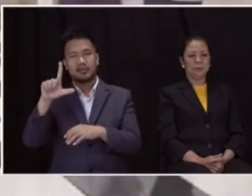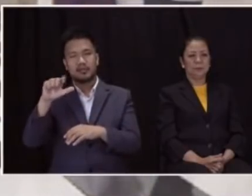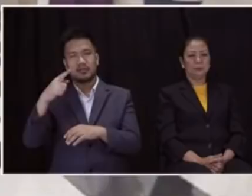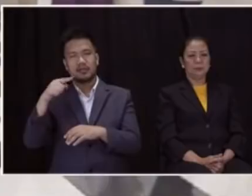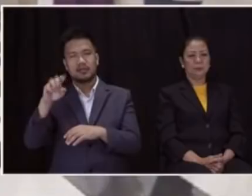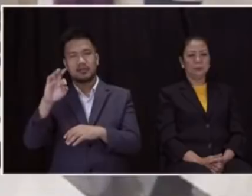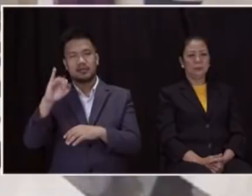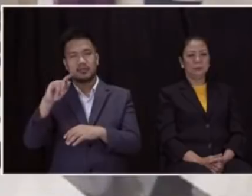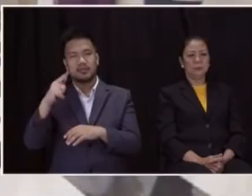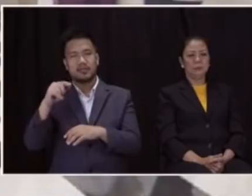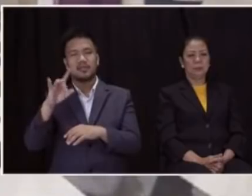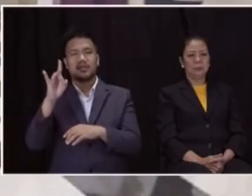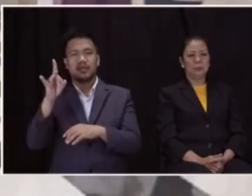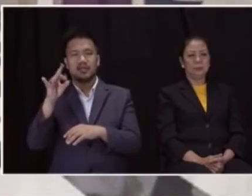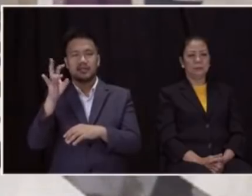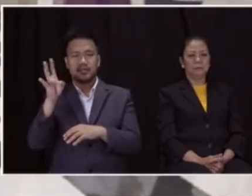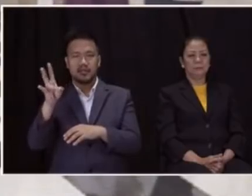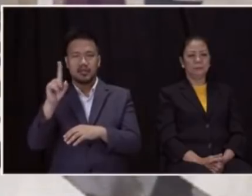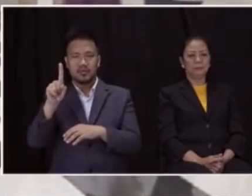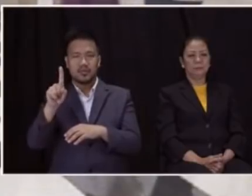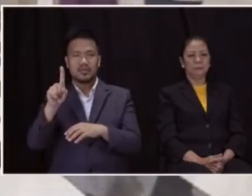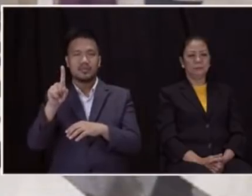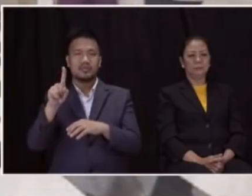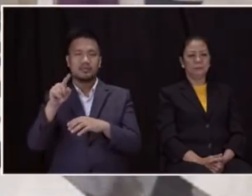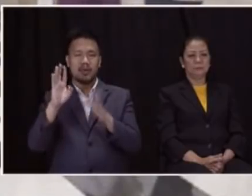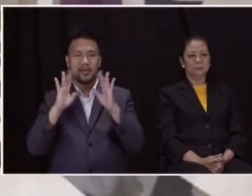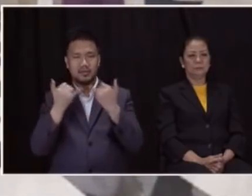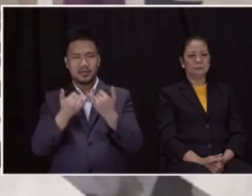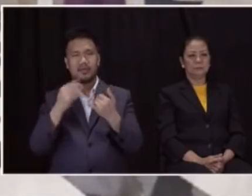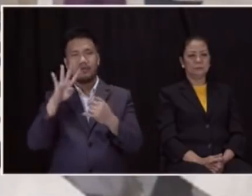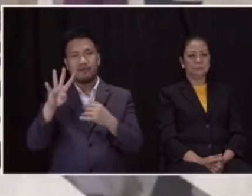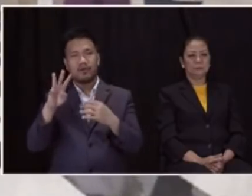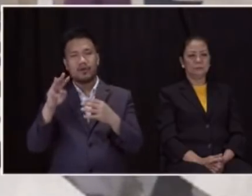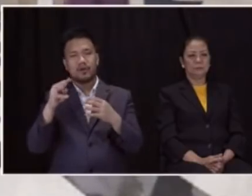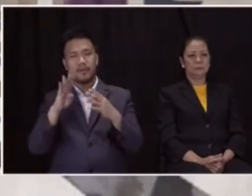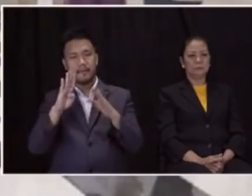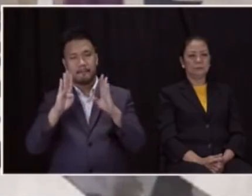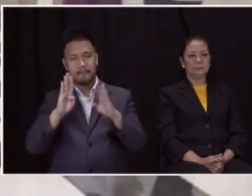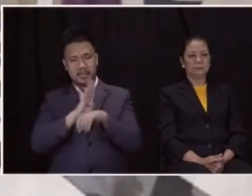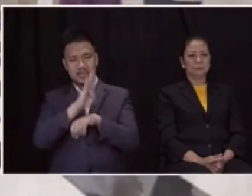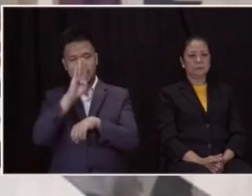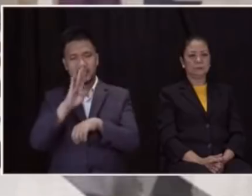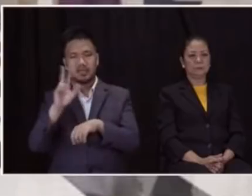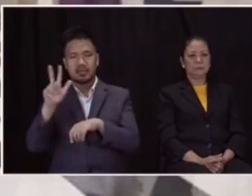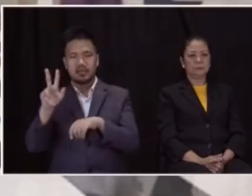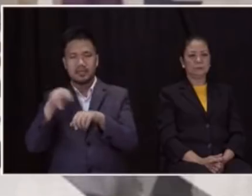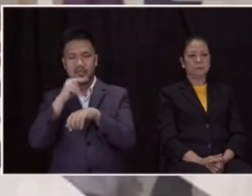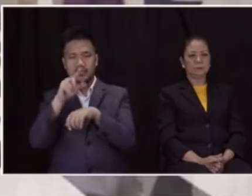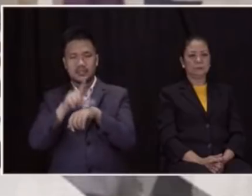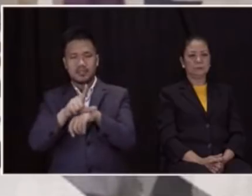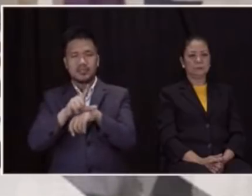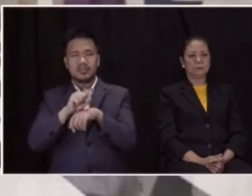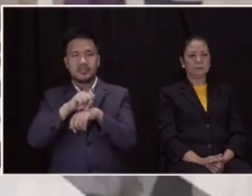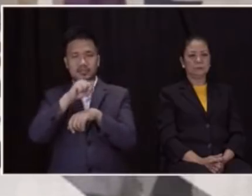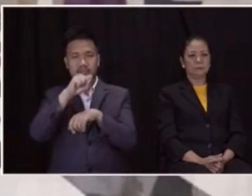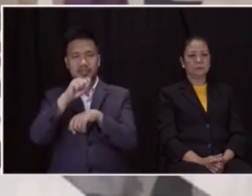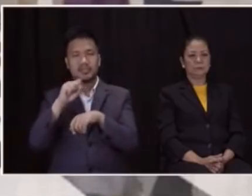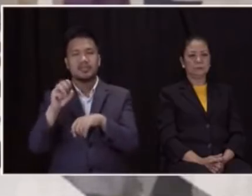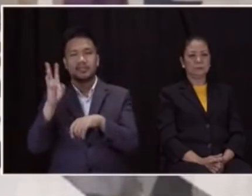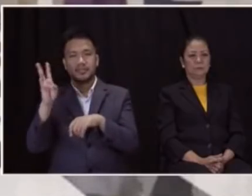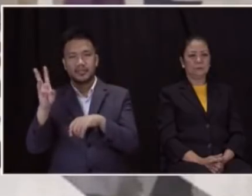barangays. It has 4 minor basilicas, 3 national shrines, 6